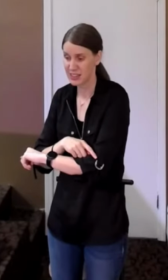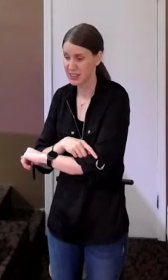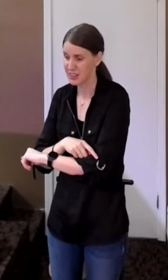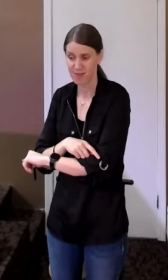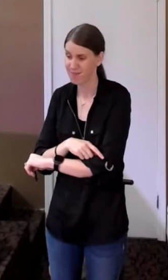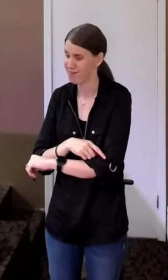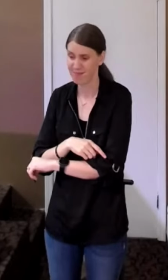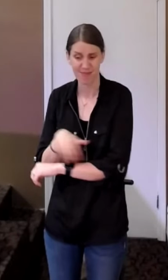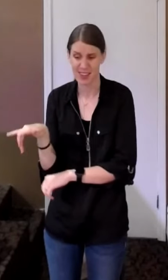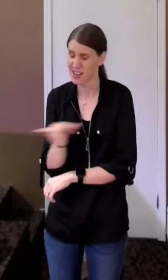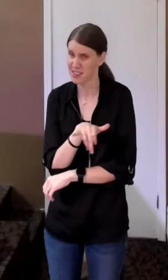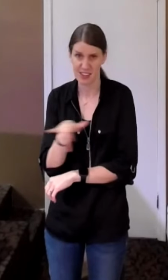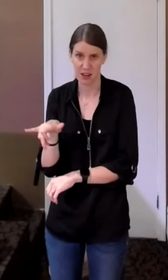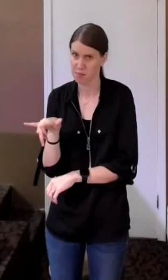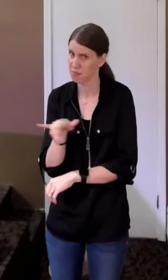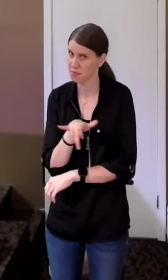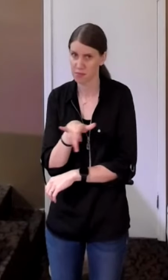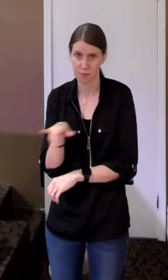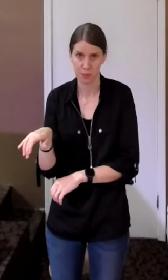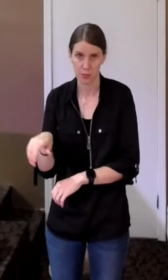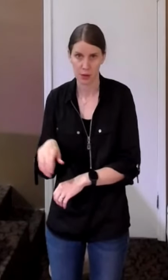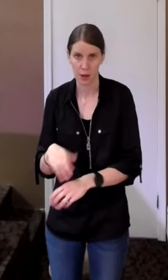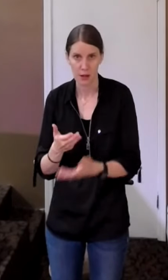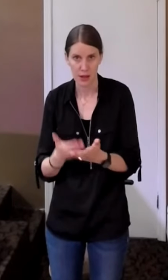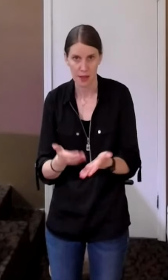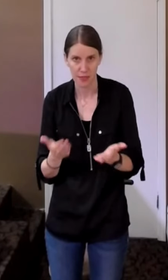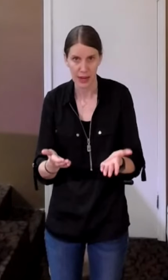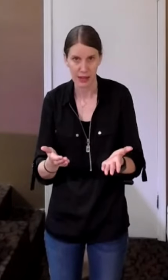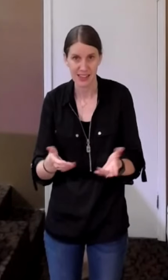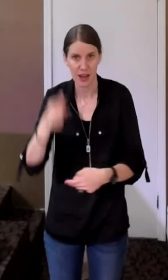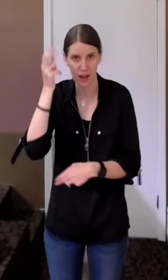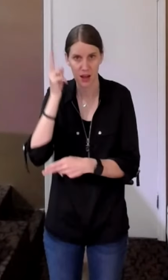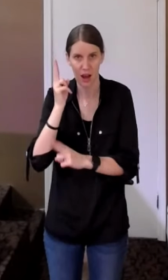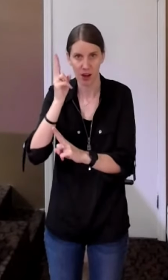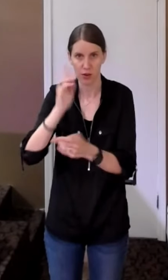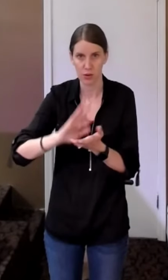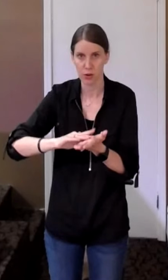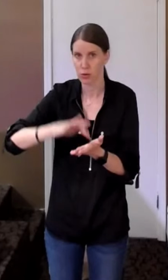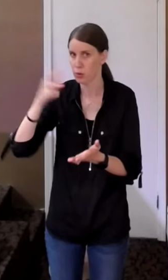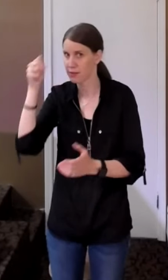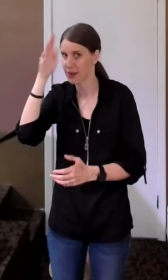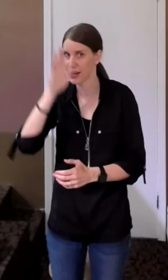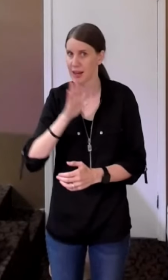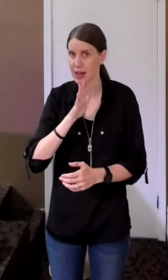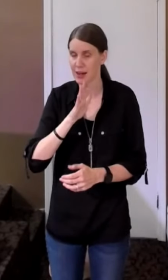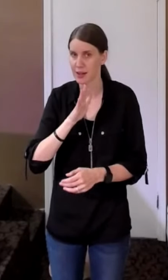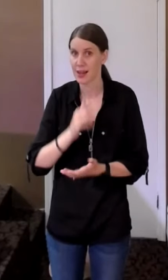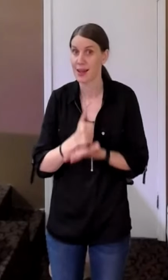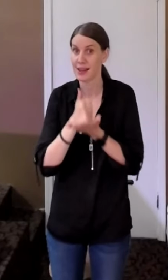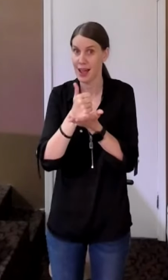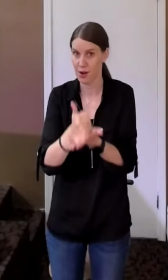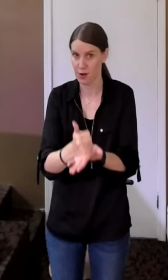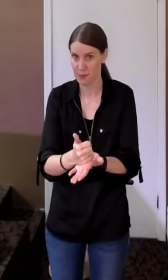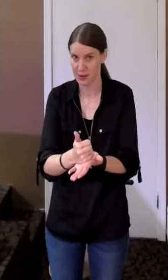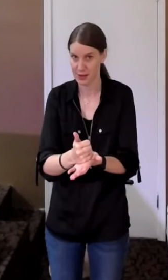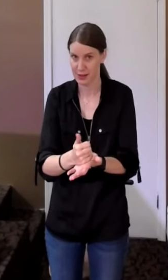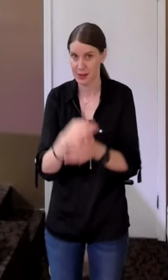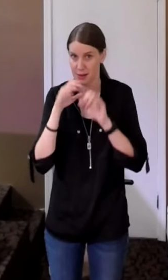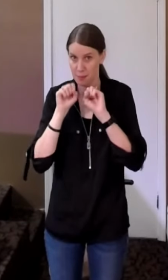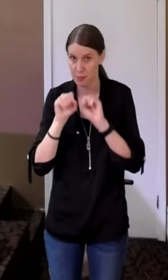honorable. What we're talking about is those things that bring honor and glory to God and help improve